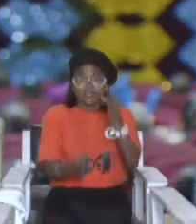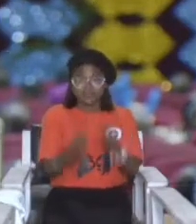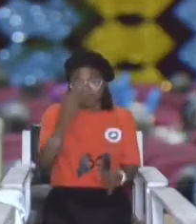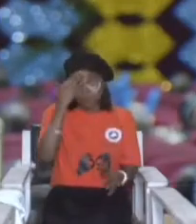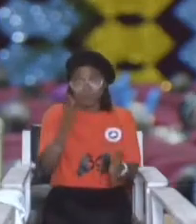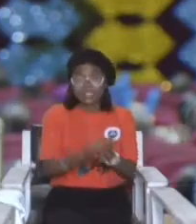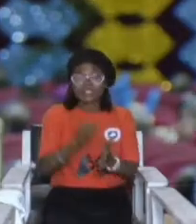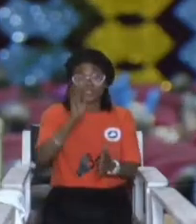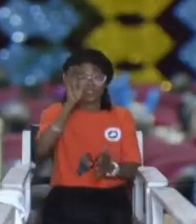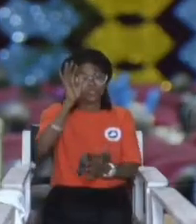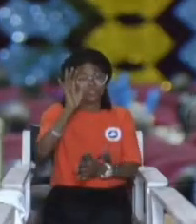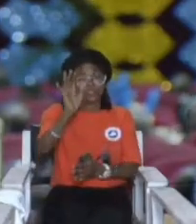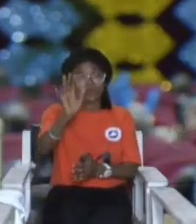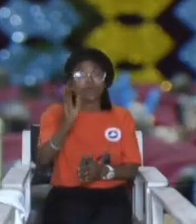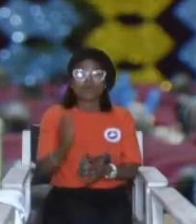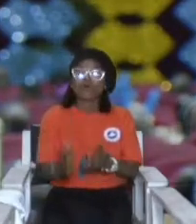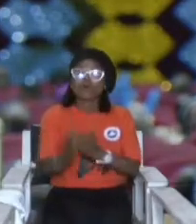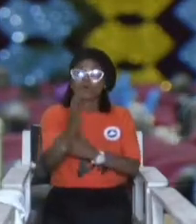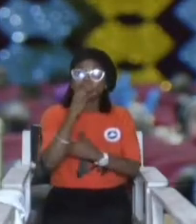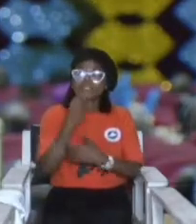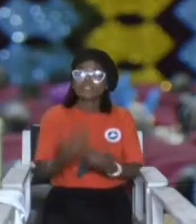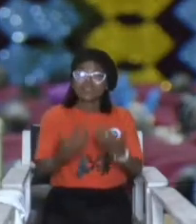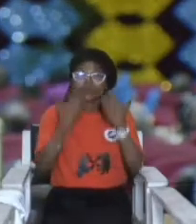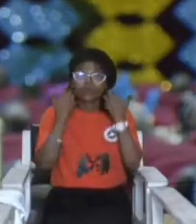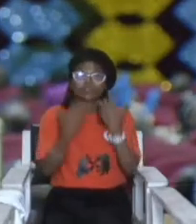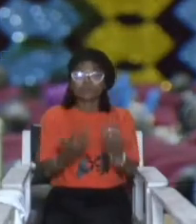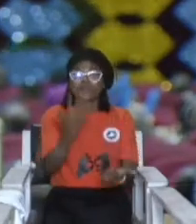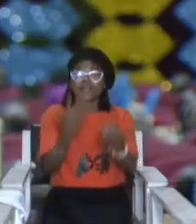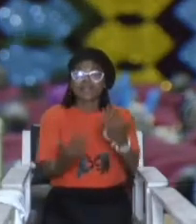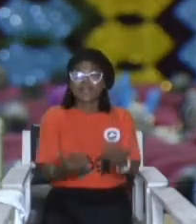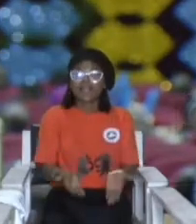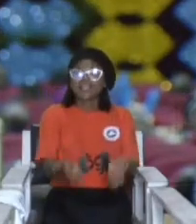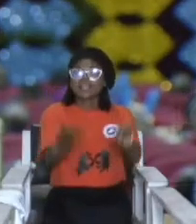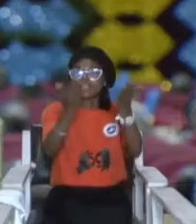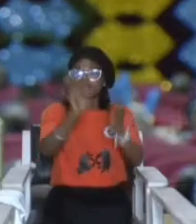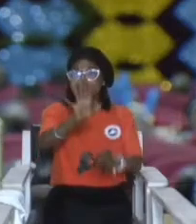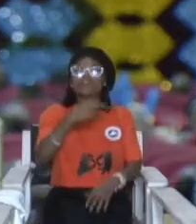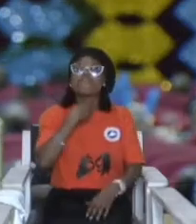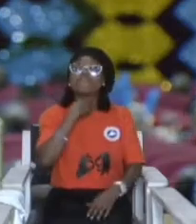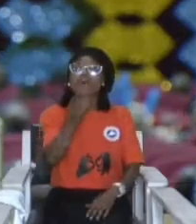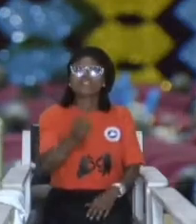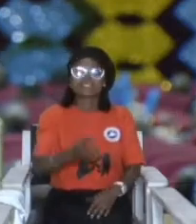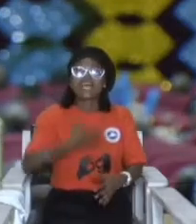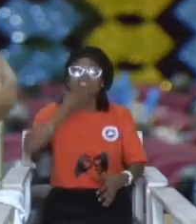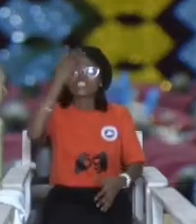God is a consuming fire, lift up your voice tonight and shout fire.